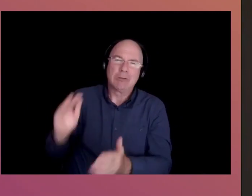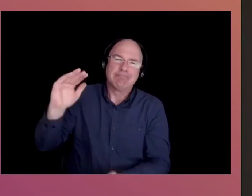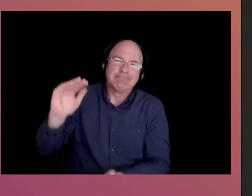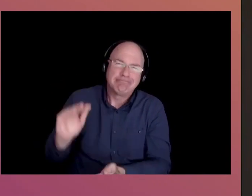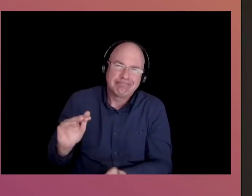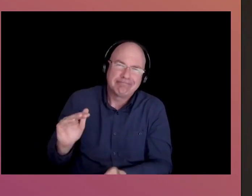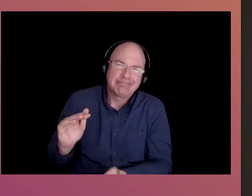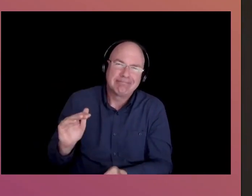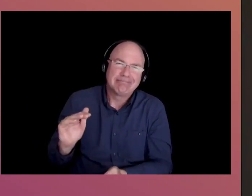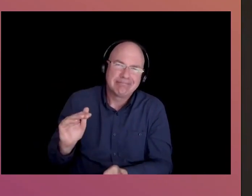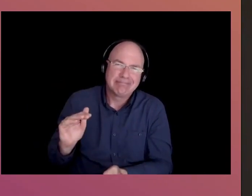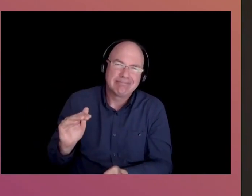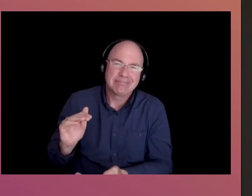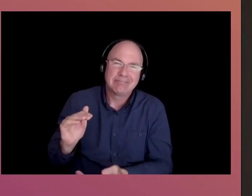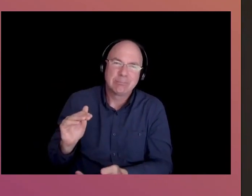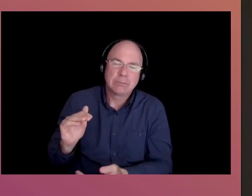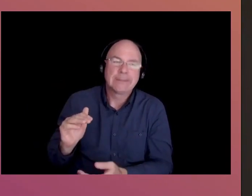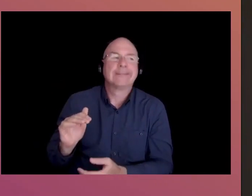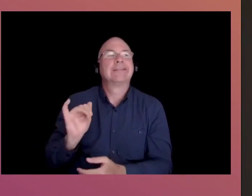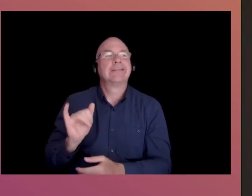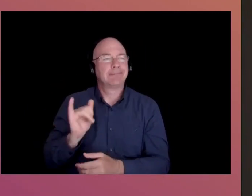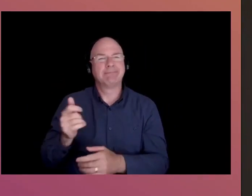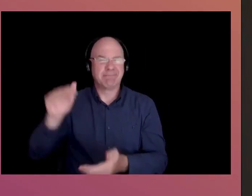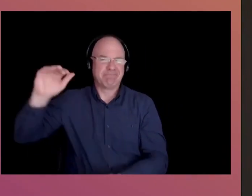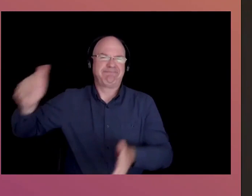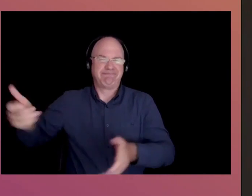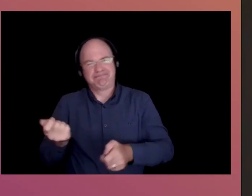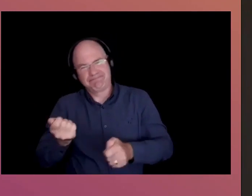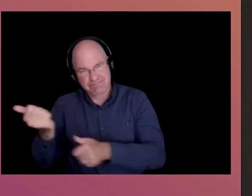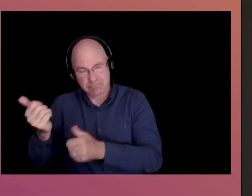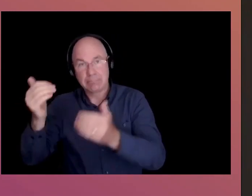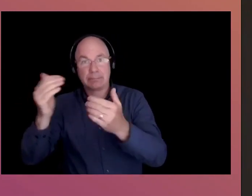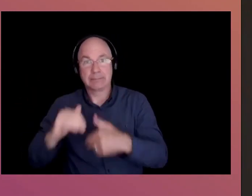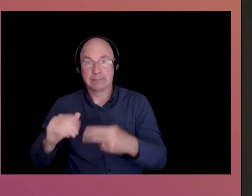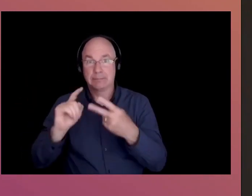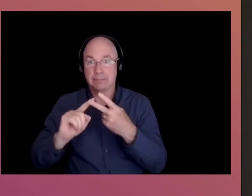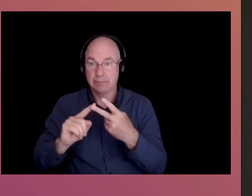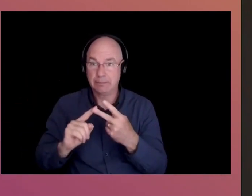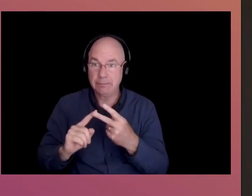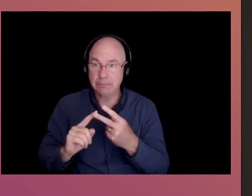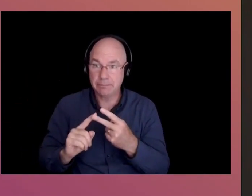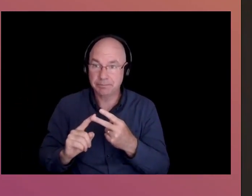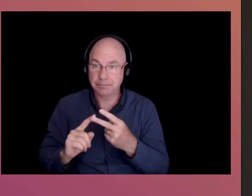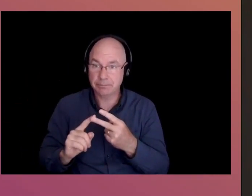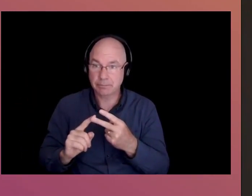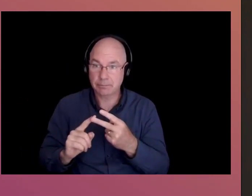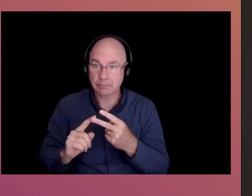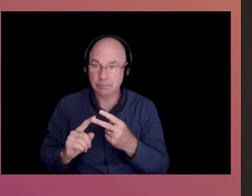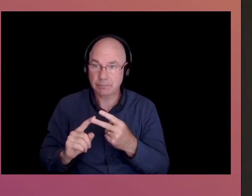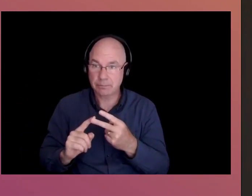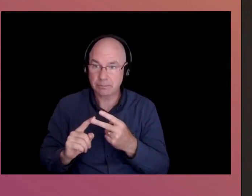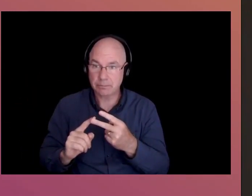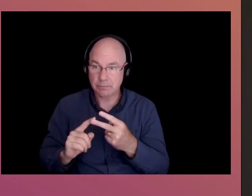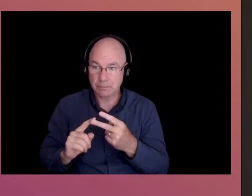discard it. And next, it didn't look good, you know.